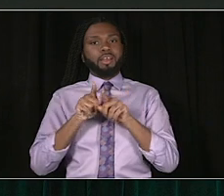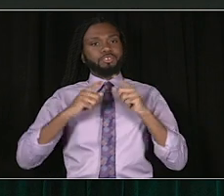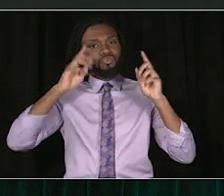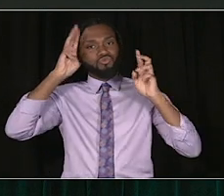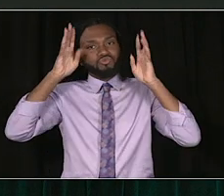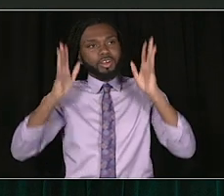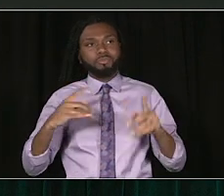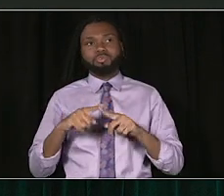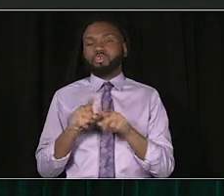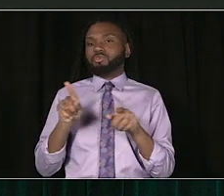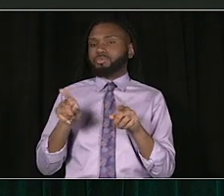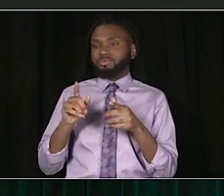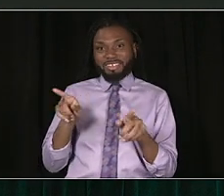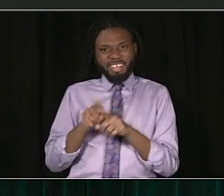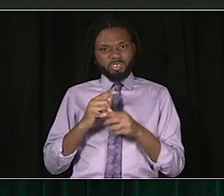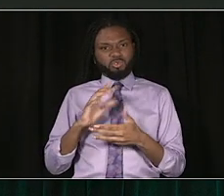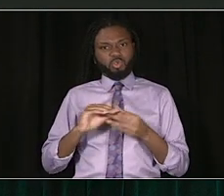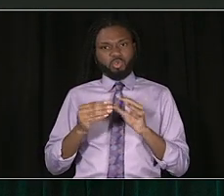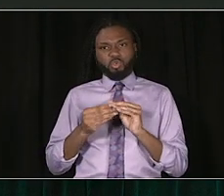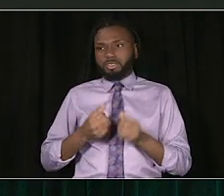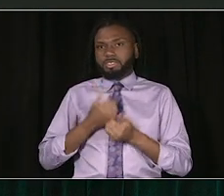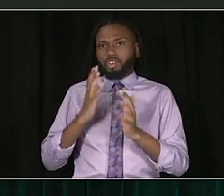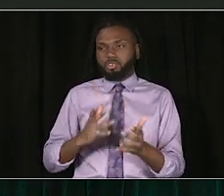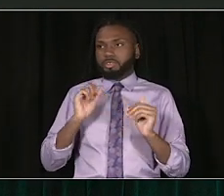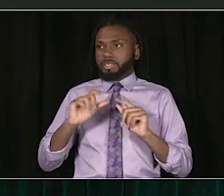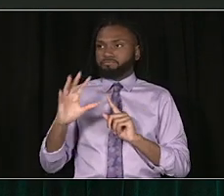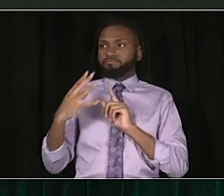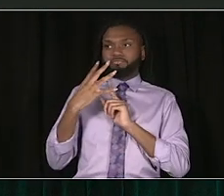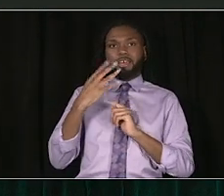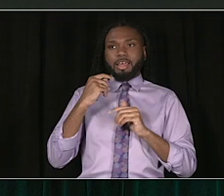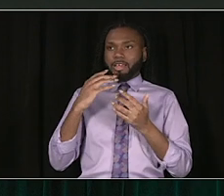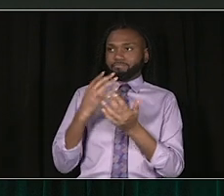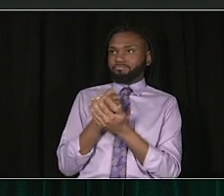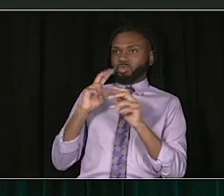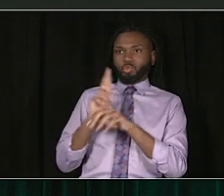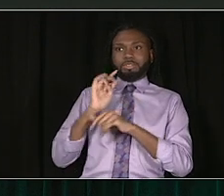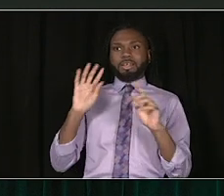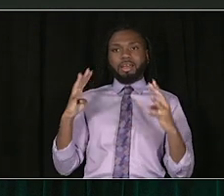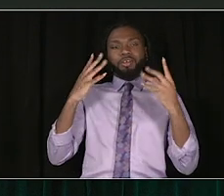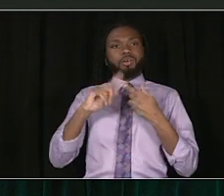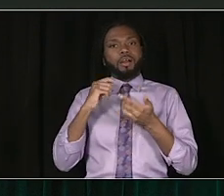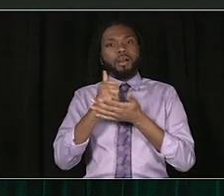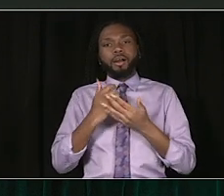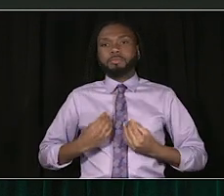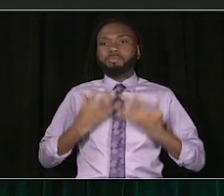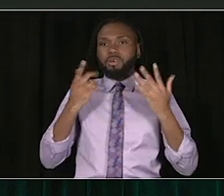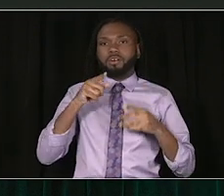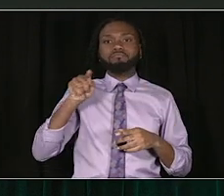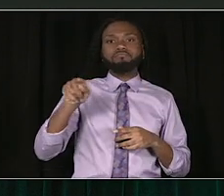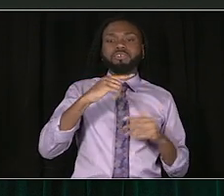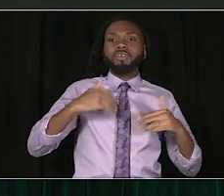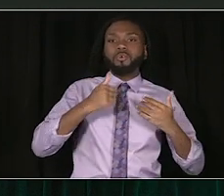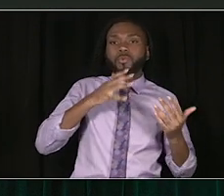creative and as a storyteller to be visible and to be in this visibility where I can sort of inspire young women,